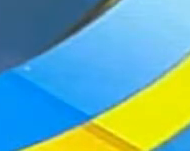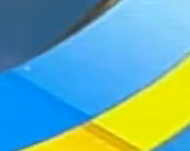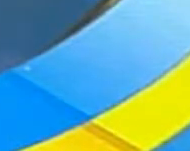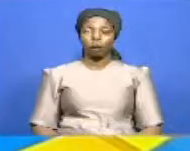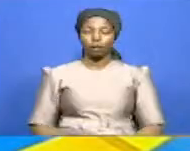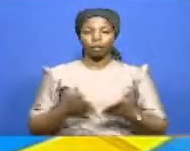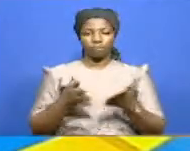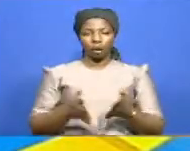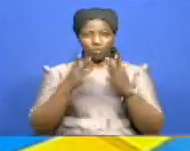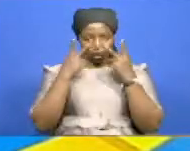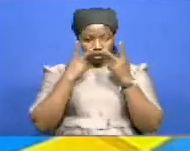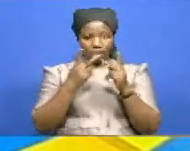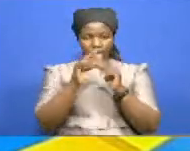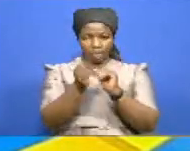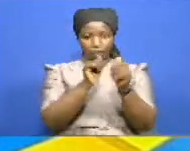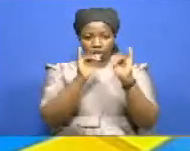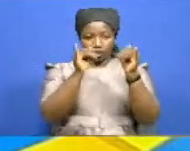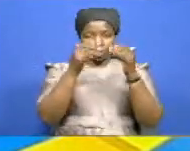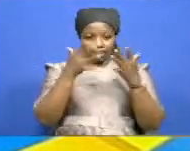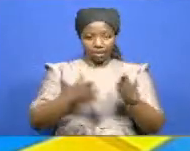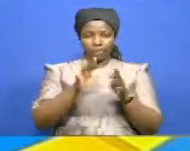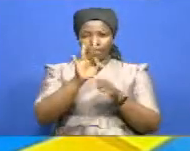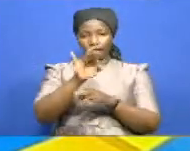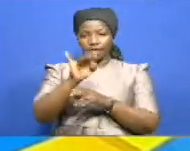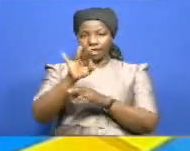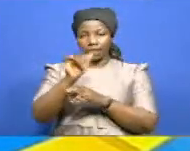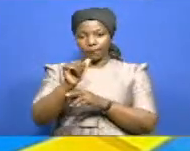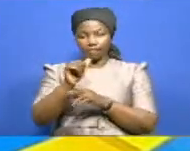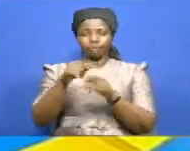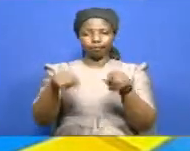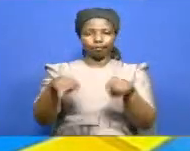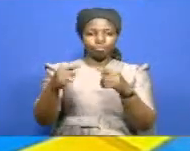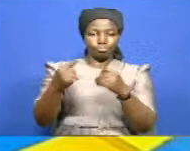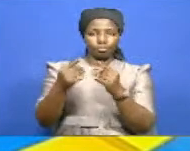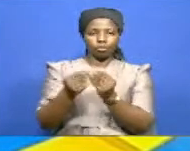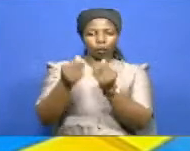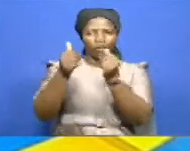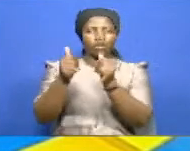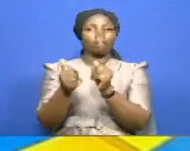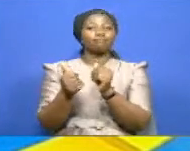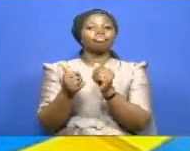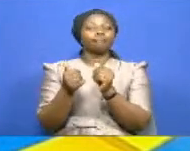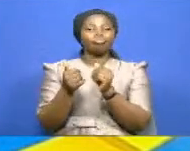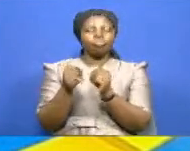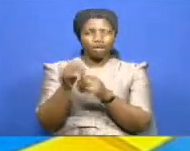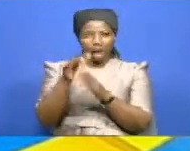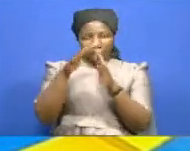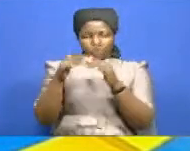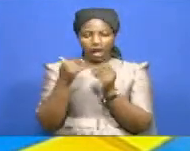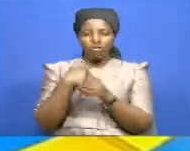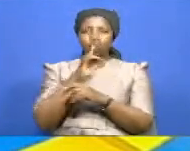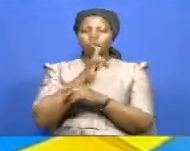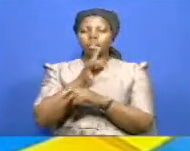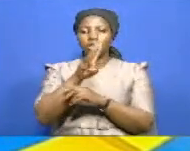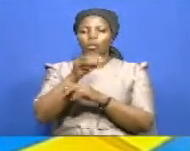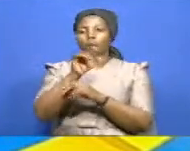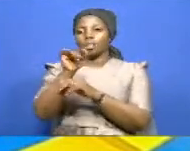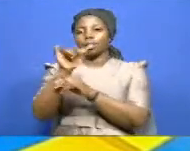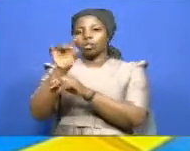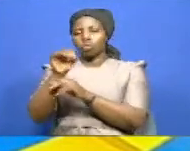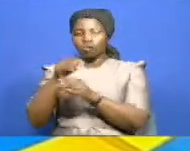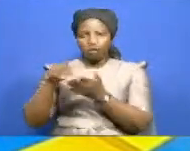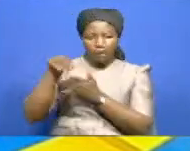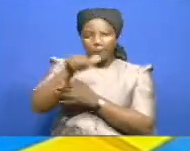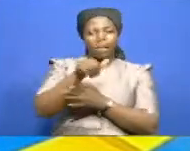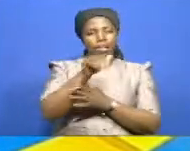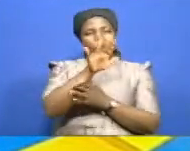Let's now take a look at some sports news now. FIFA Dispute Resolution Chamber has ordered Kenyan Premier League side Wazito FC to pay their illegally